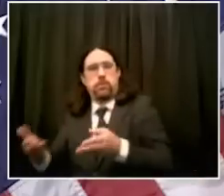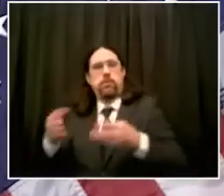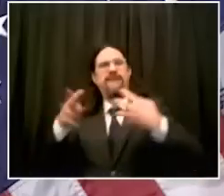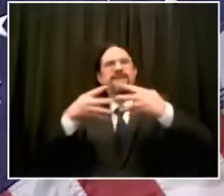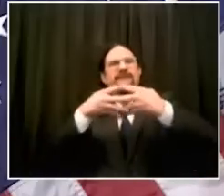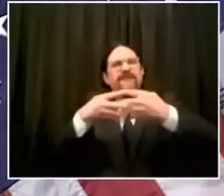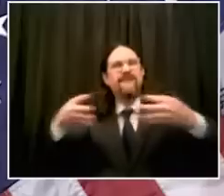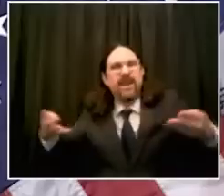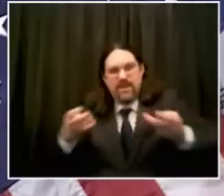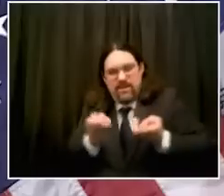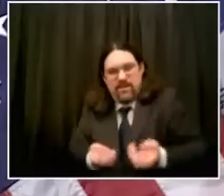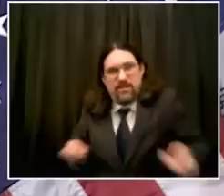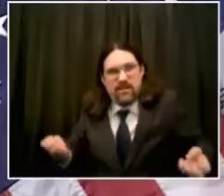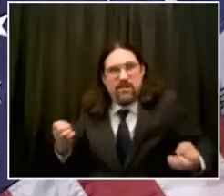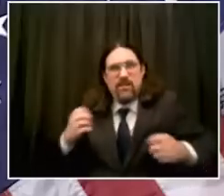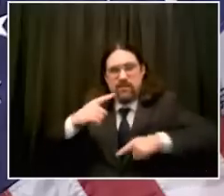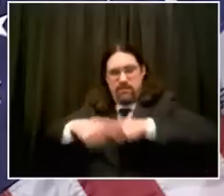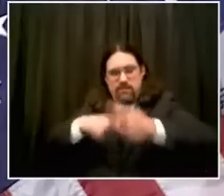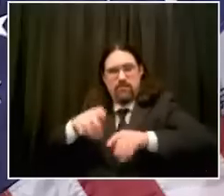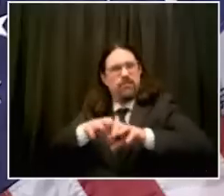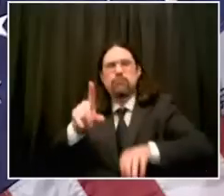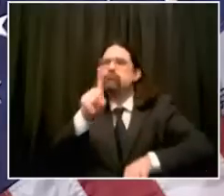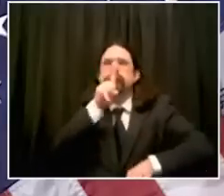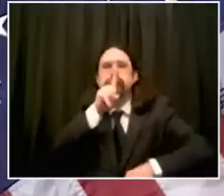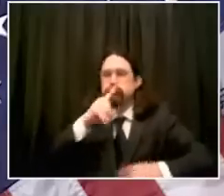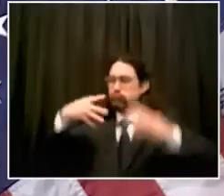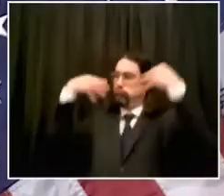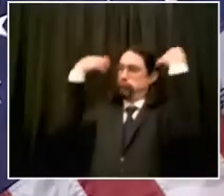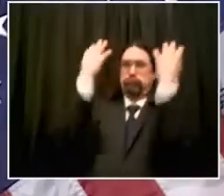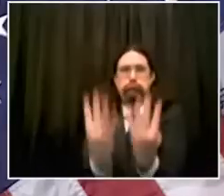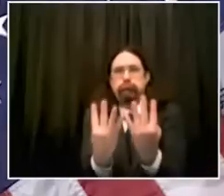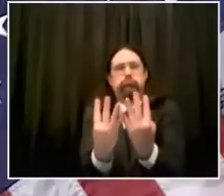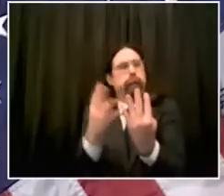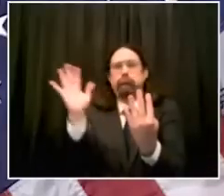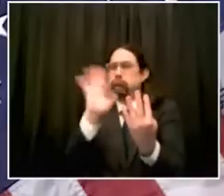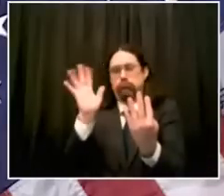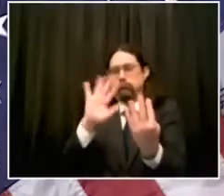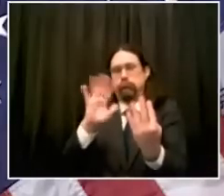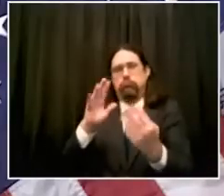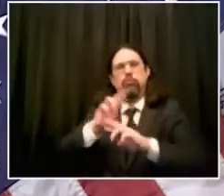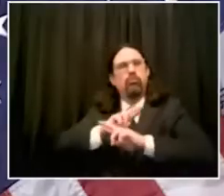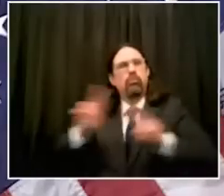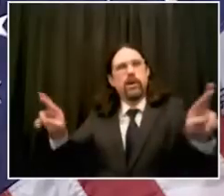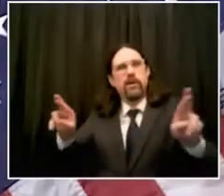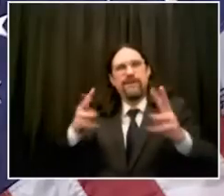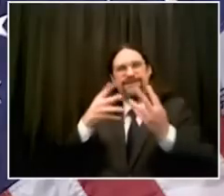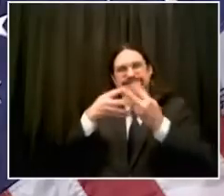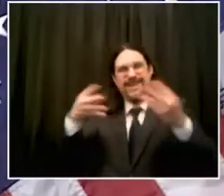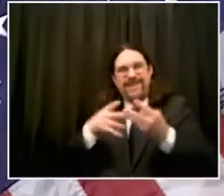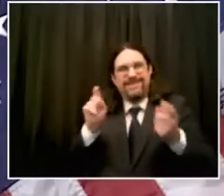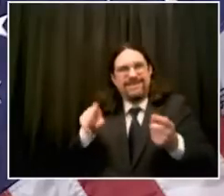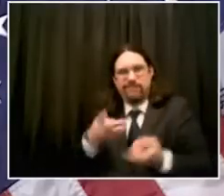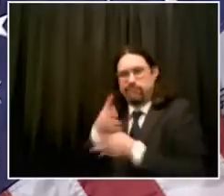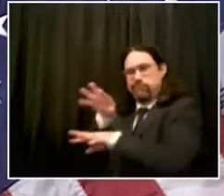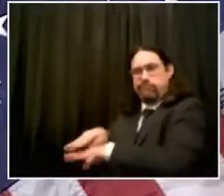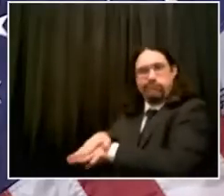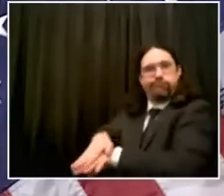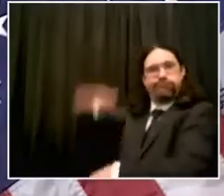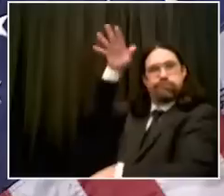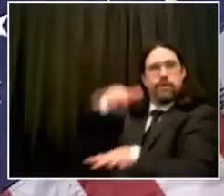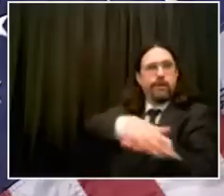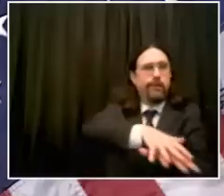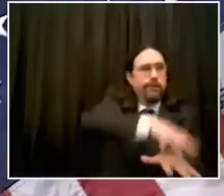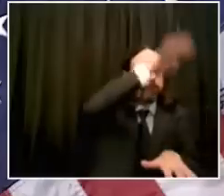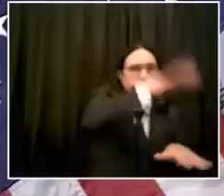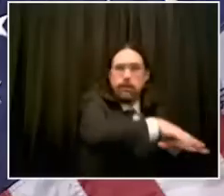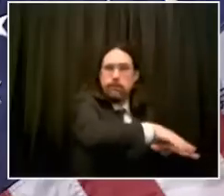folks from the surrounding communities near our beaches, and that's a lot of people, hundreds of thousands of people in this city. If